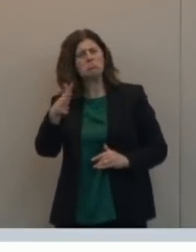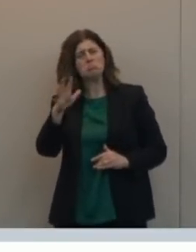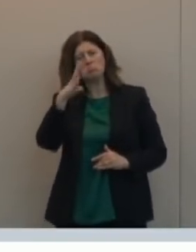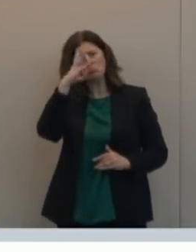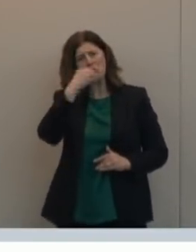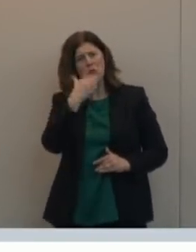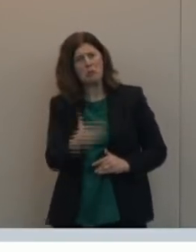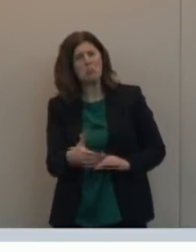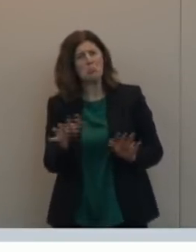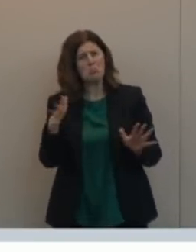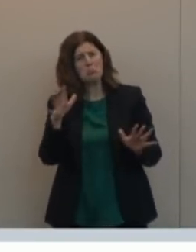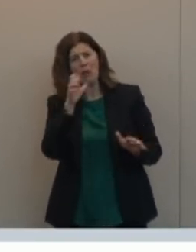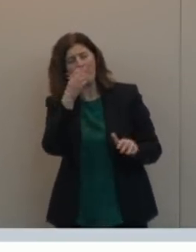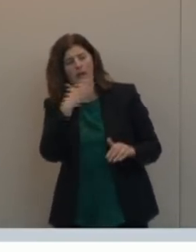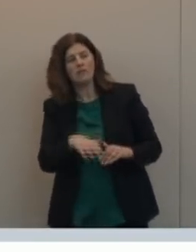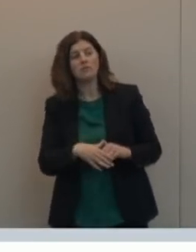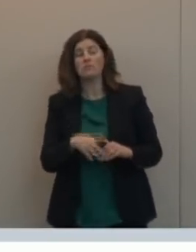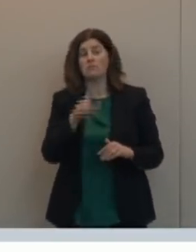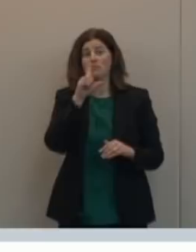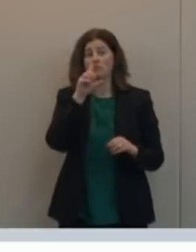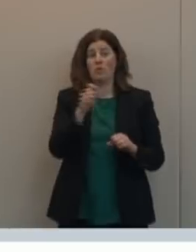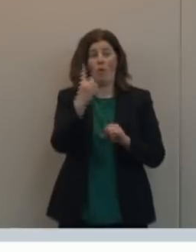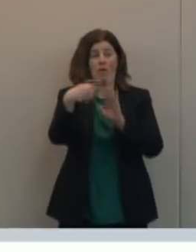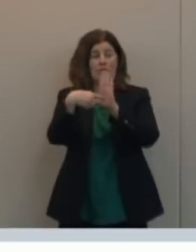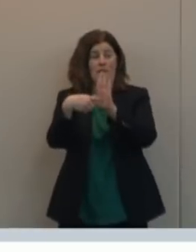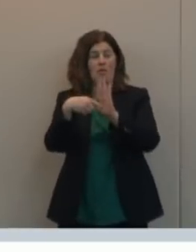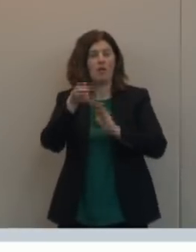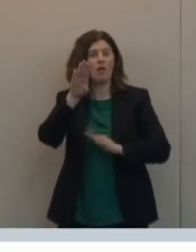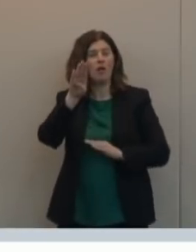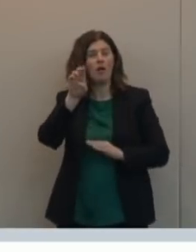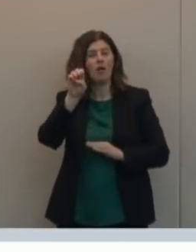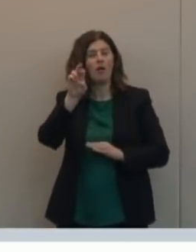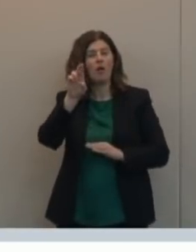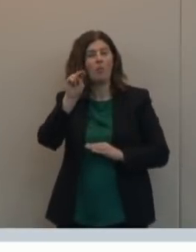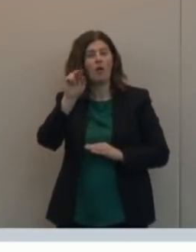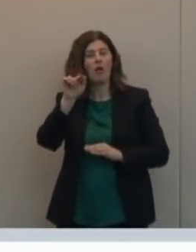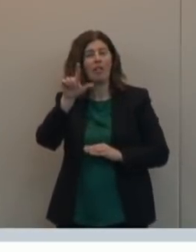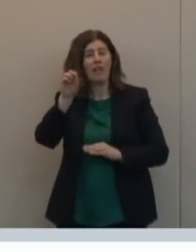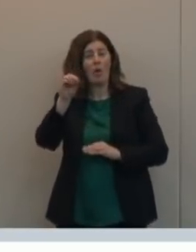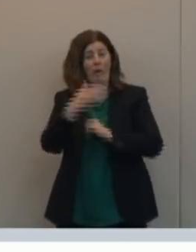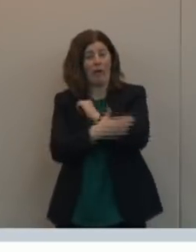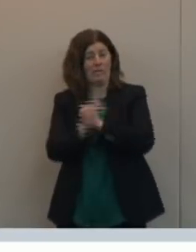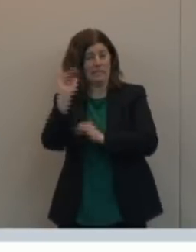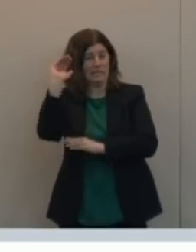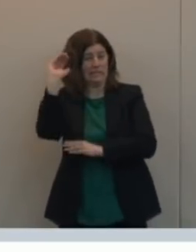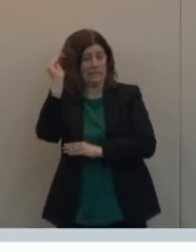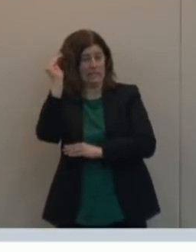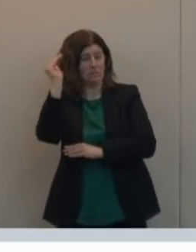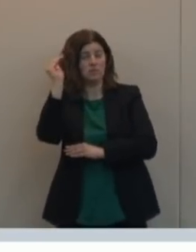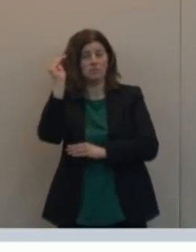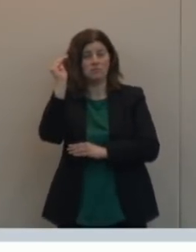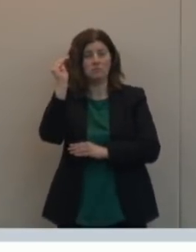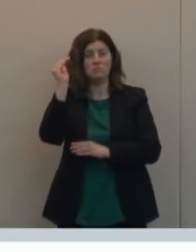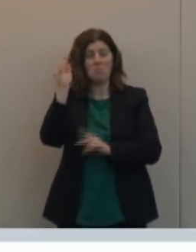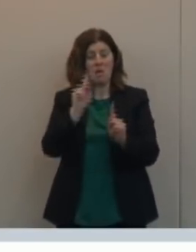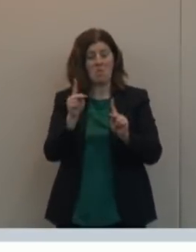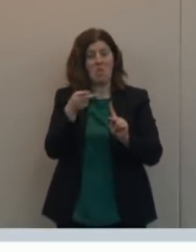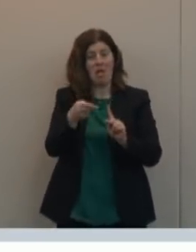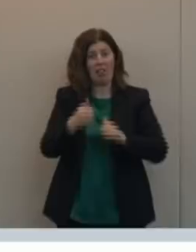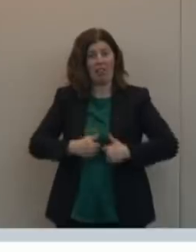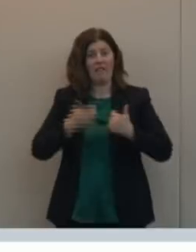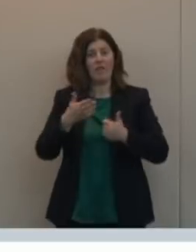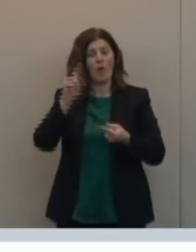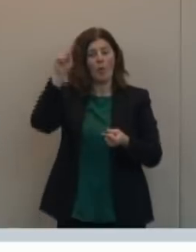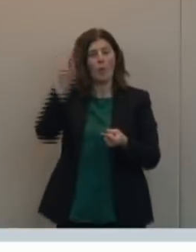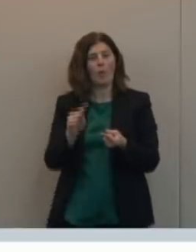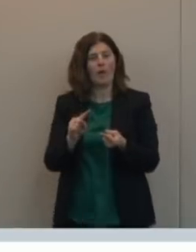good. And in fact, just to take one example, Bernalillo County, it would appear that they've reduced their mobility